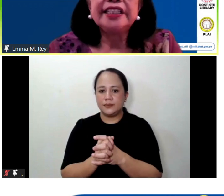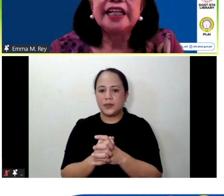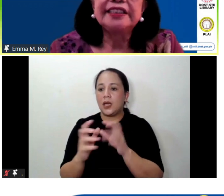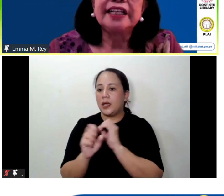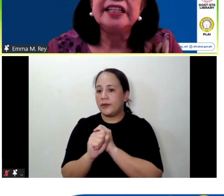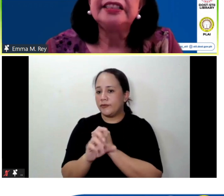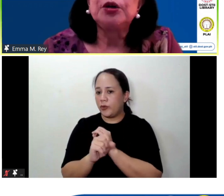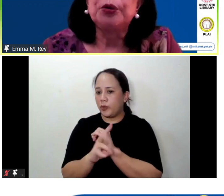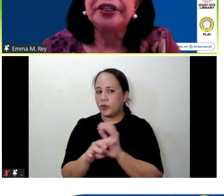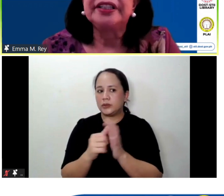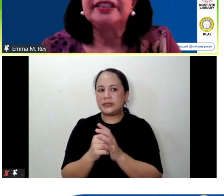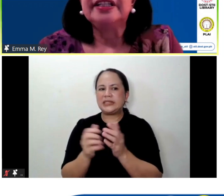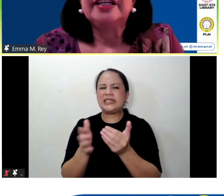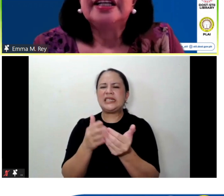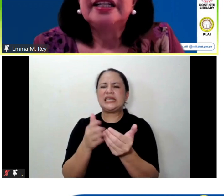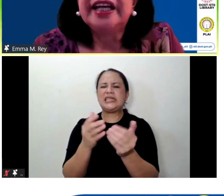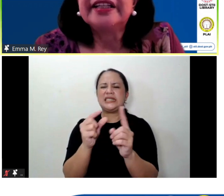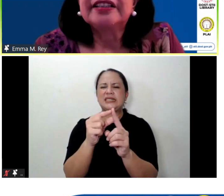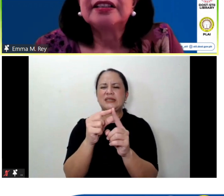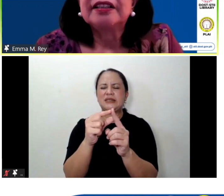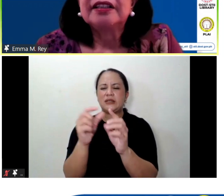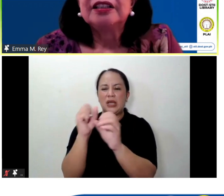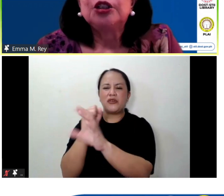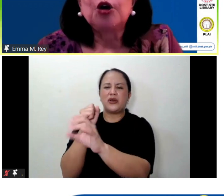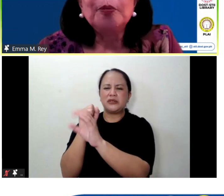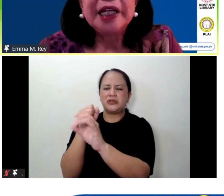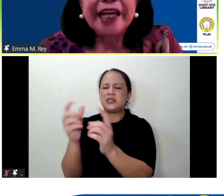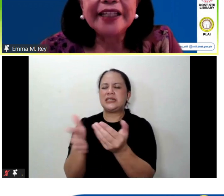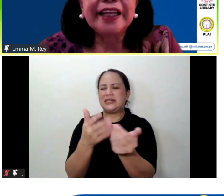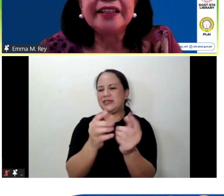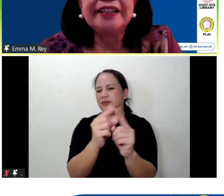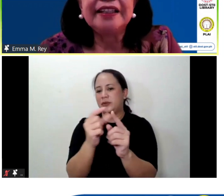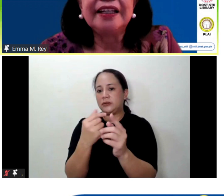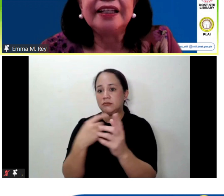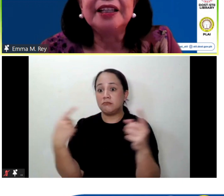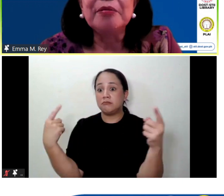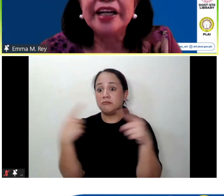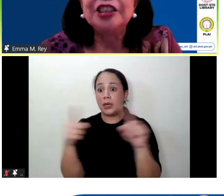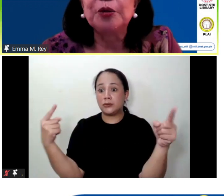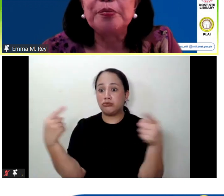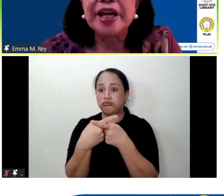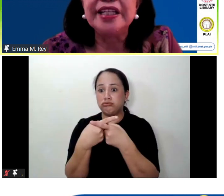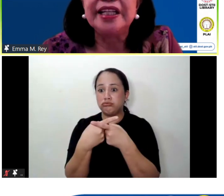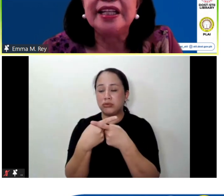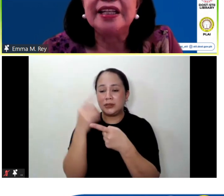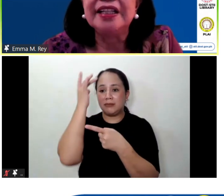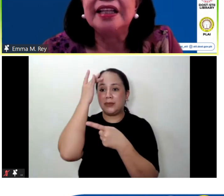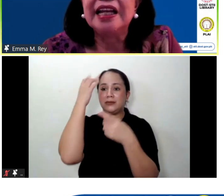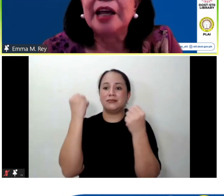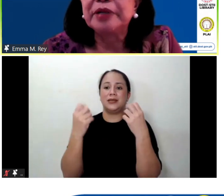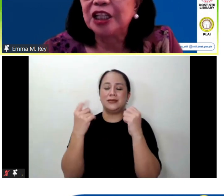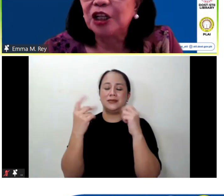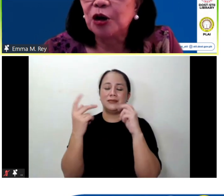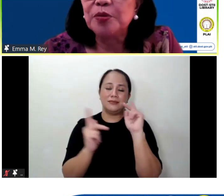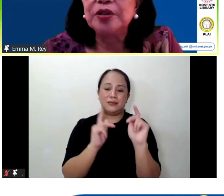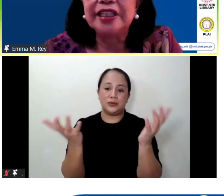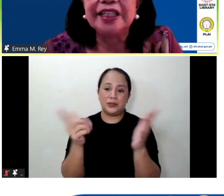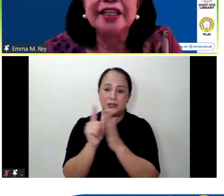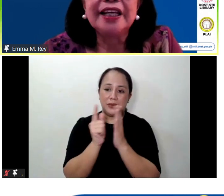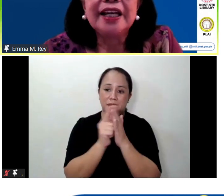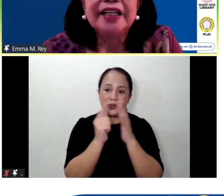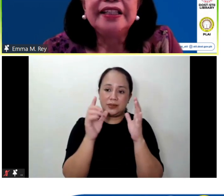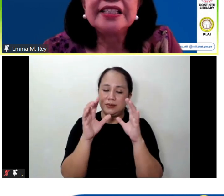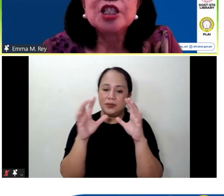Advocacy is such an easy word, yet so complicated in the minds of many in the library